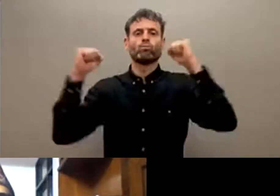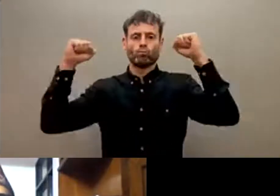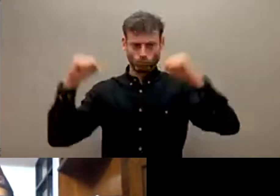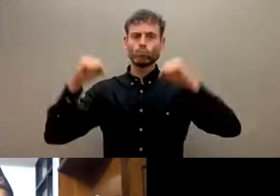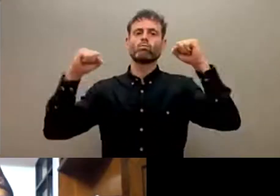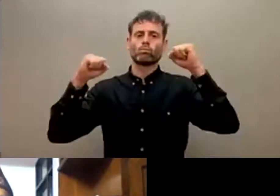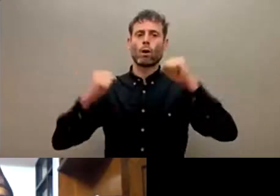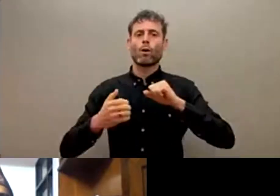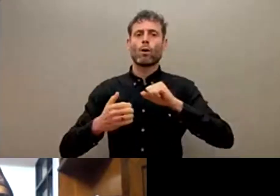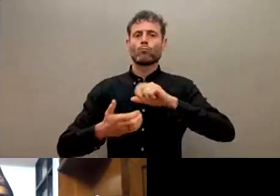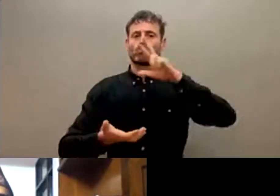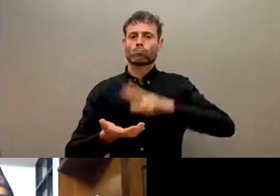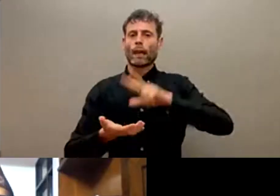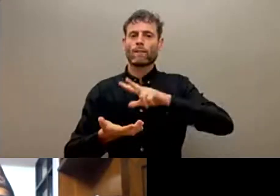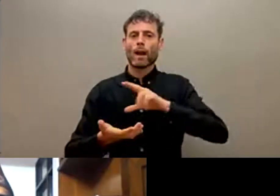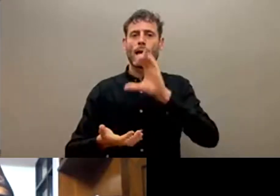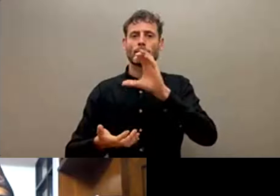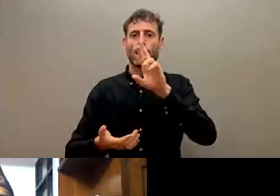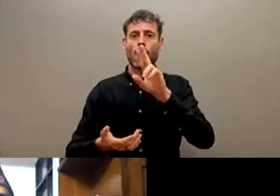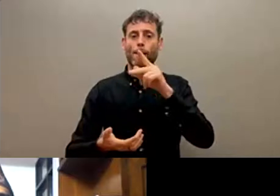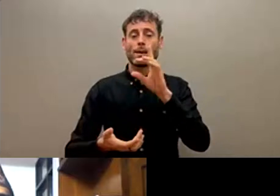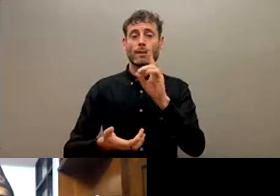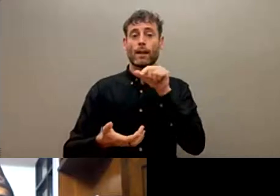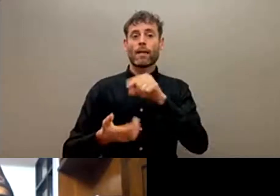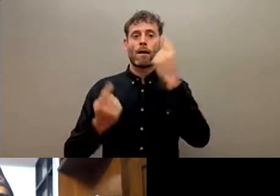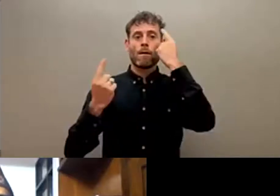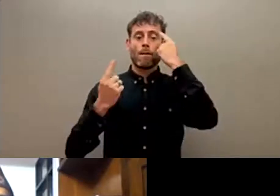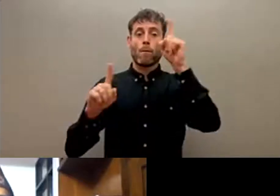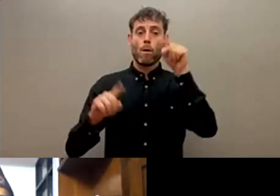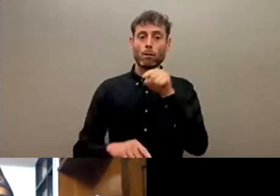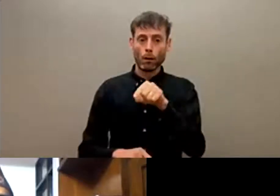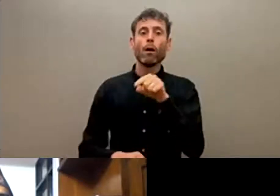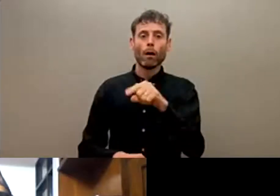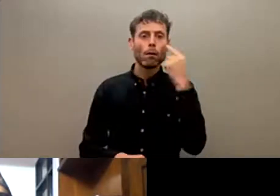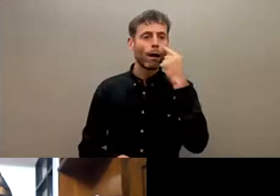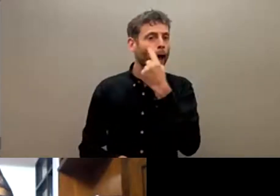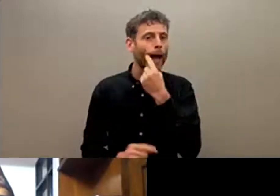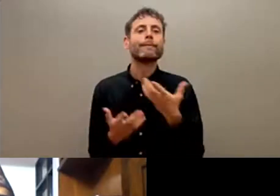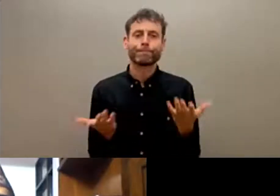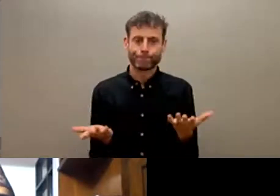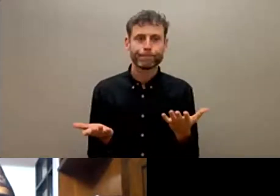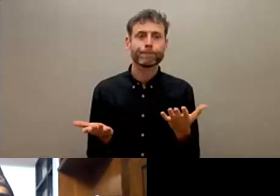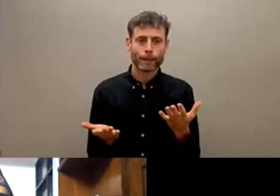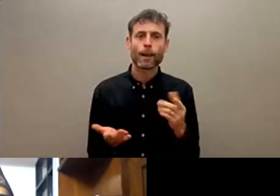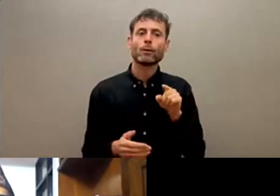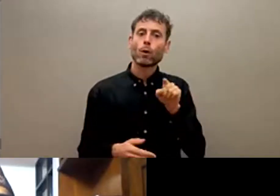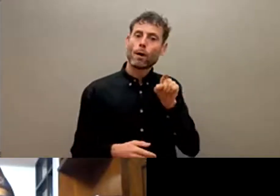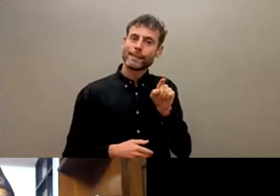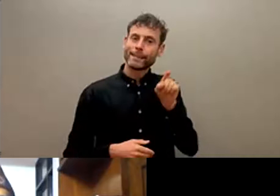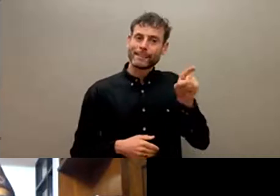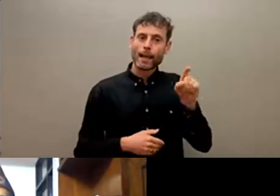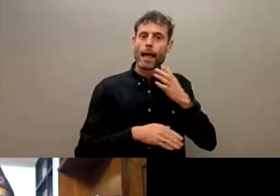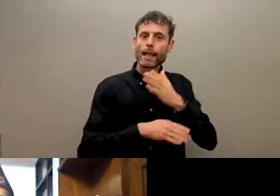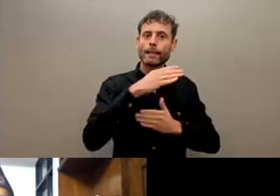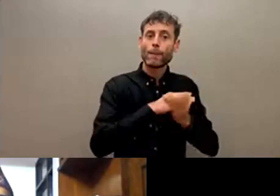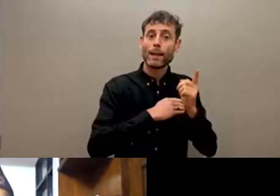of the CRPD. So that was a great initiative, how the leadership of people with disability can play a vital role for